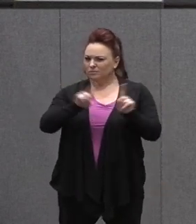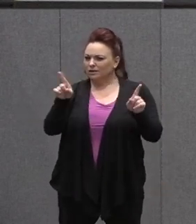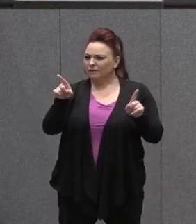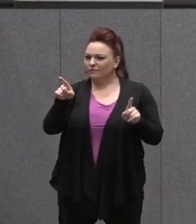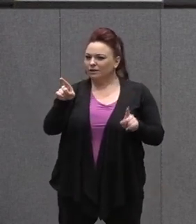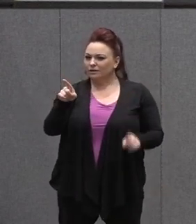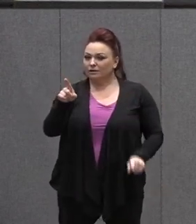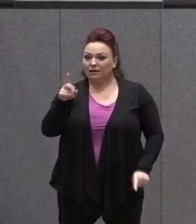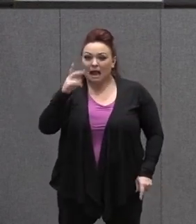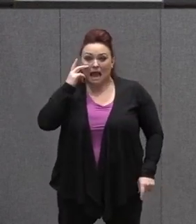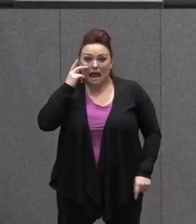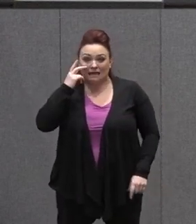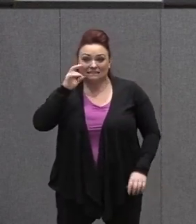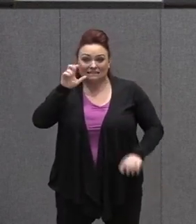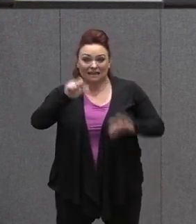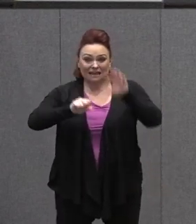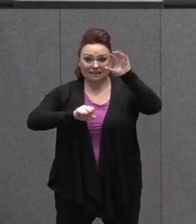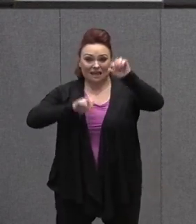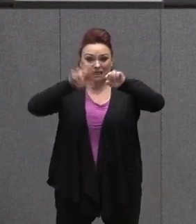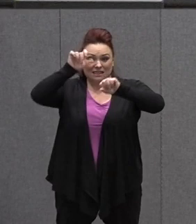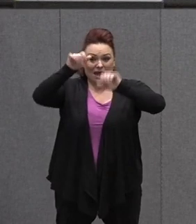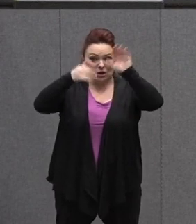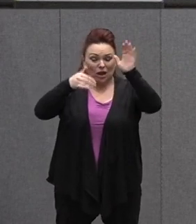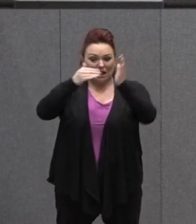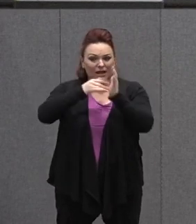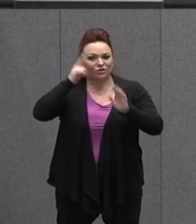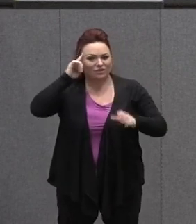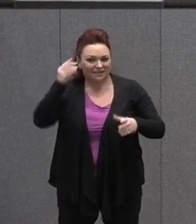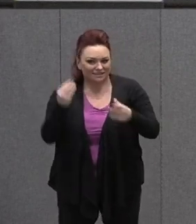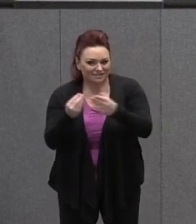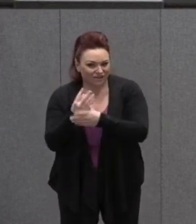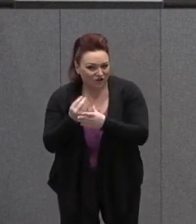I see the ladder again. Do you think it might be the gardener?